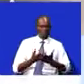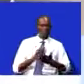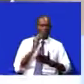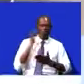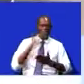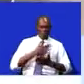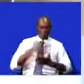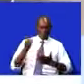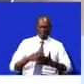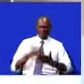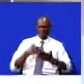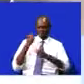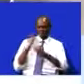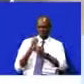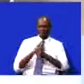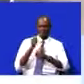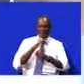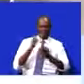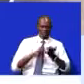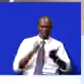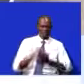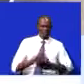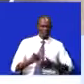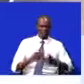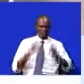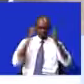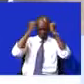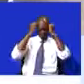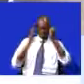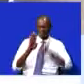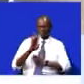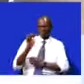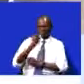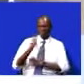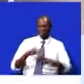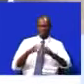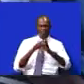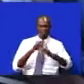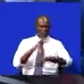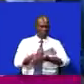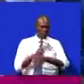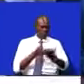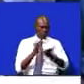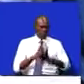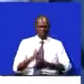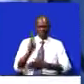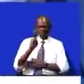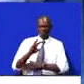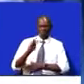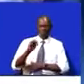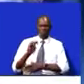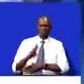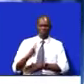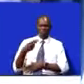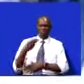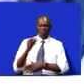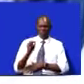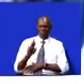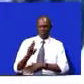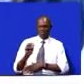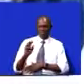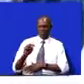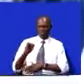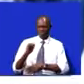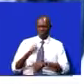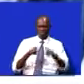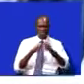nyo, manu wasechulo ne nyithindo moko be basari zigi school fees. Koro the second one ne en Muroni mana Bire. Koro Muroni